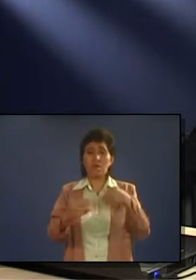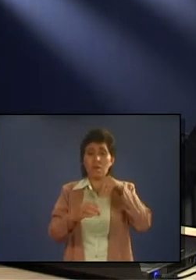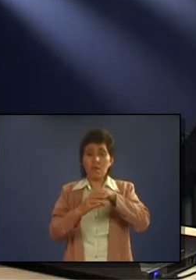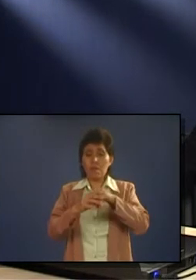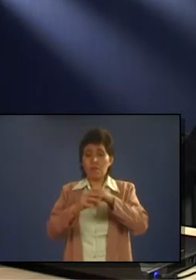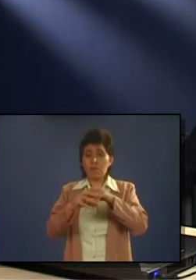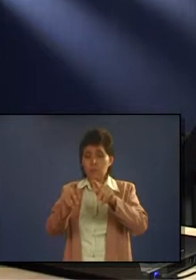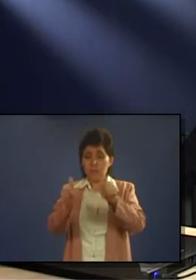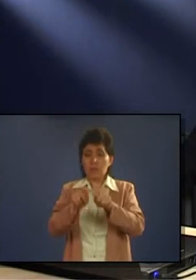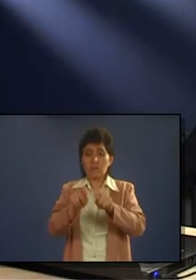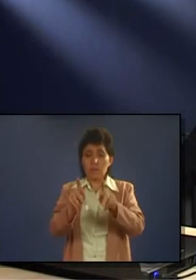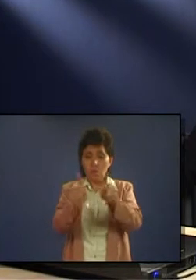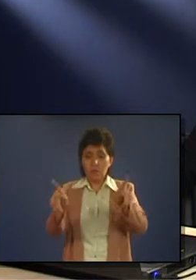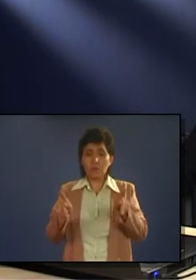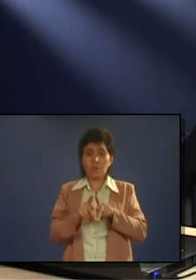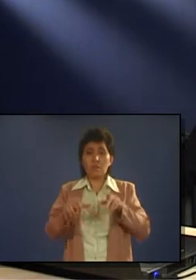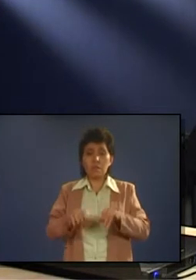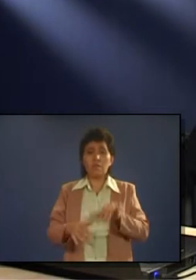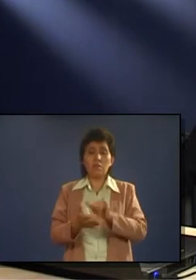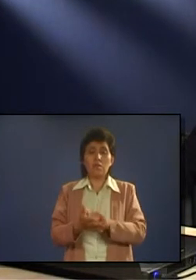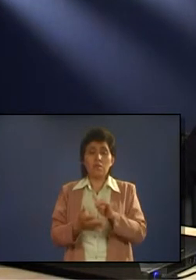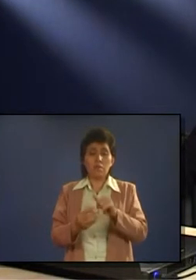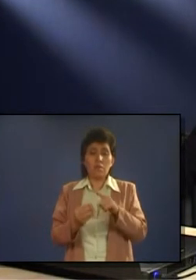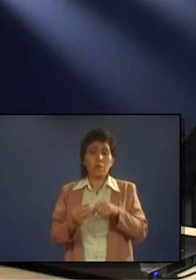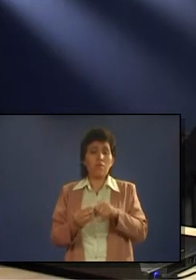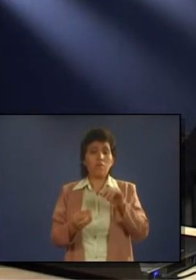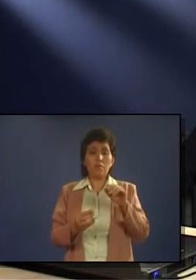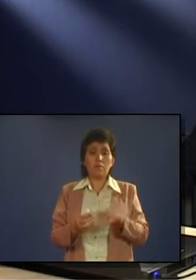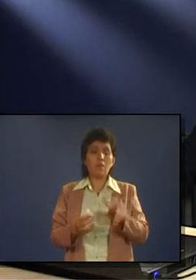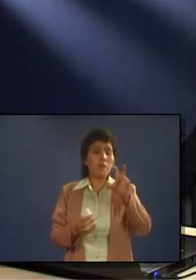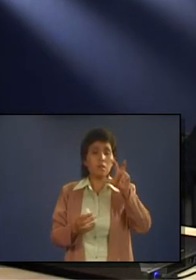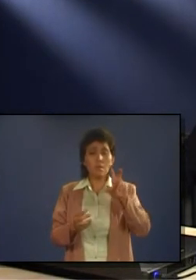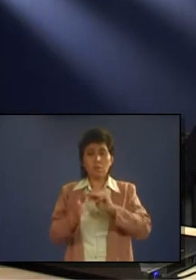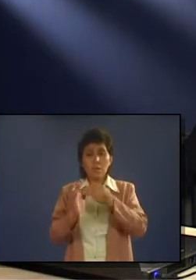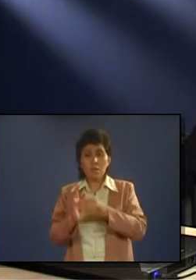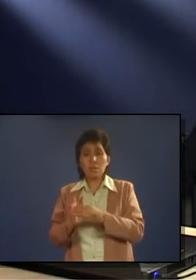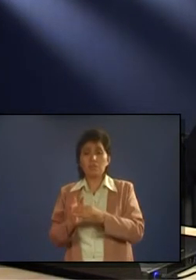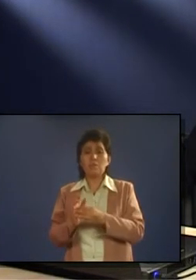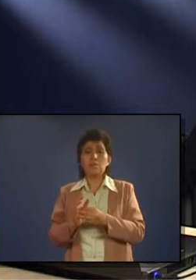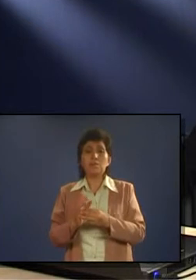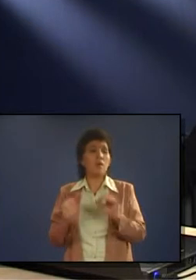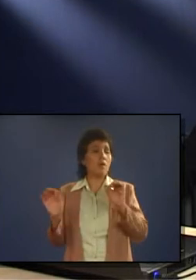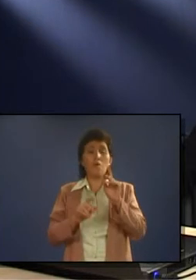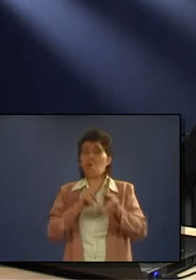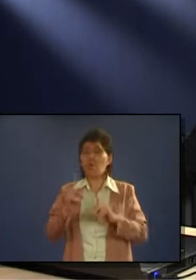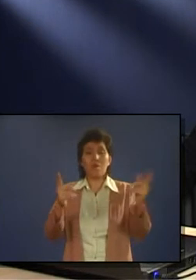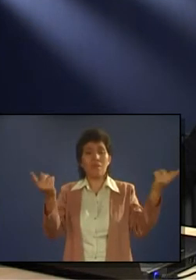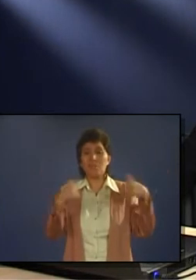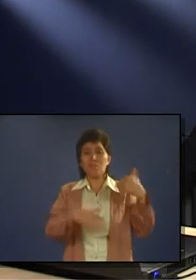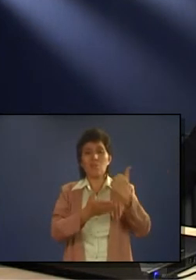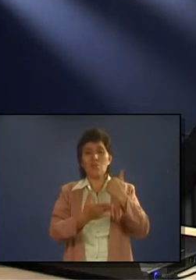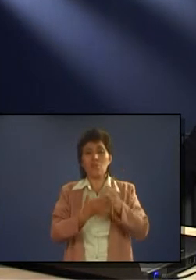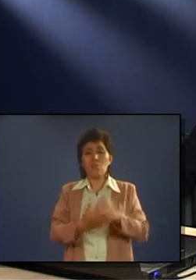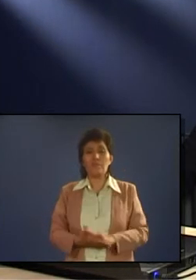out to help her when she got stabbed for 30 minutes. I mean, for 30 minutes, yeah, it's not a joke, it's